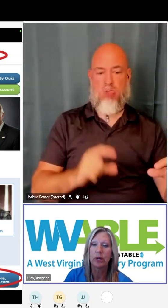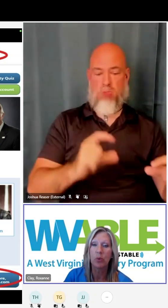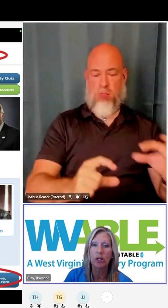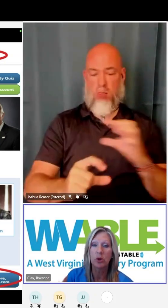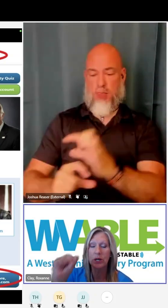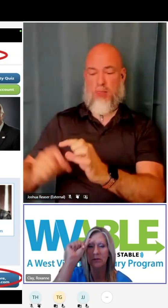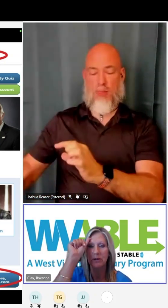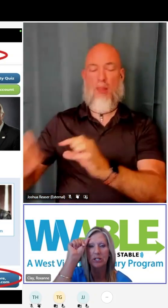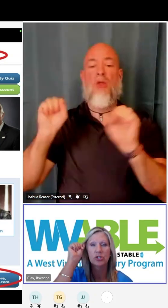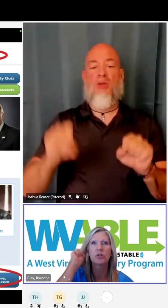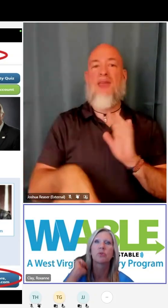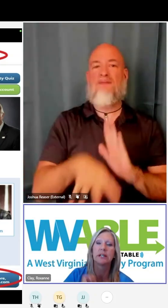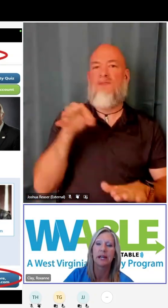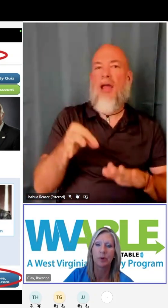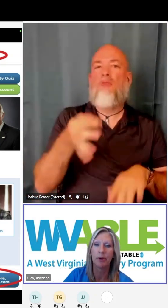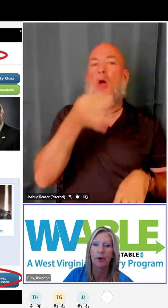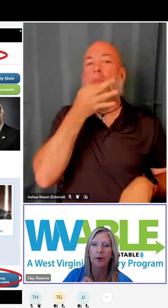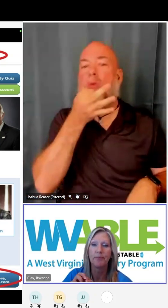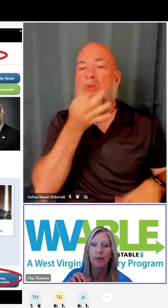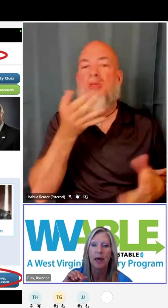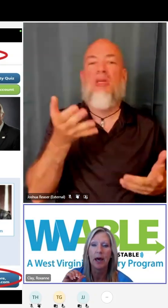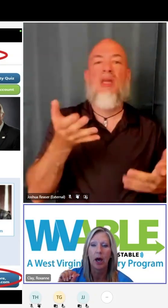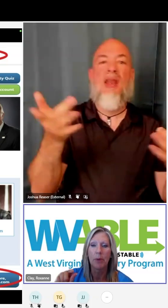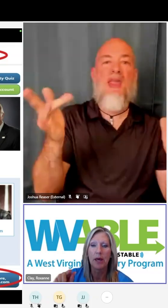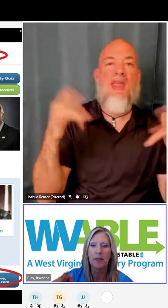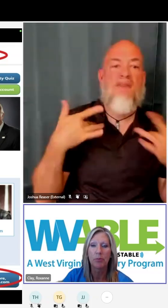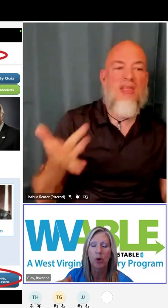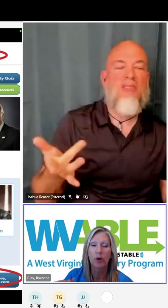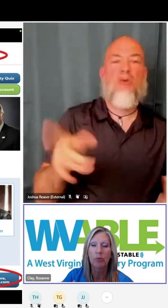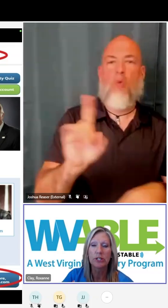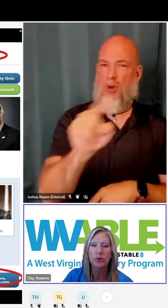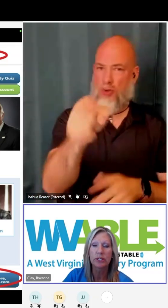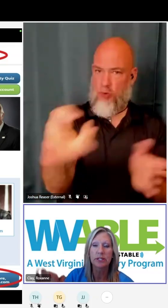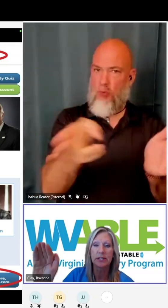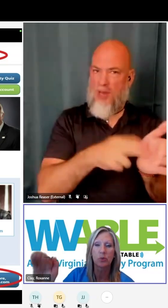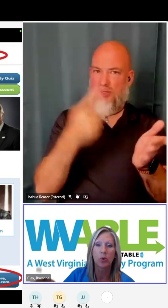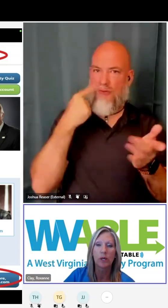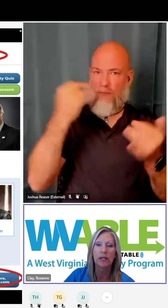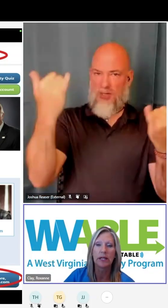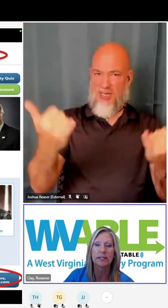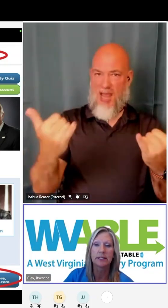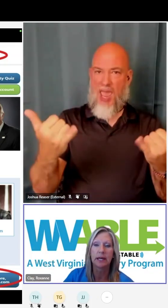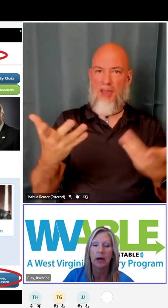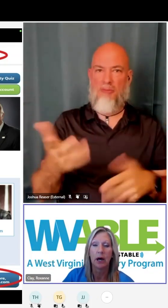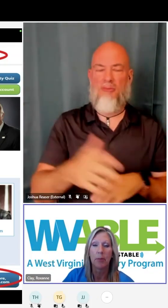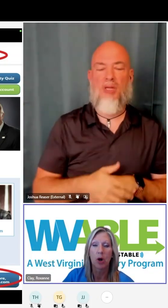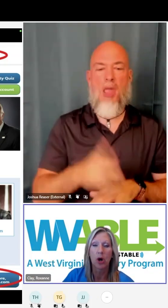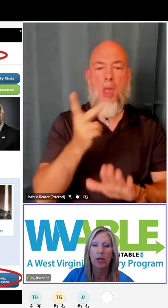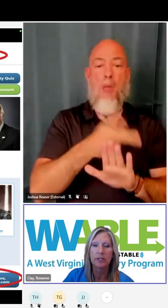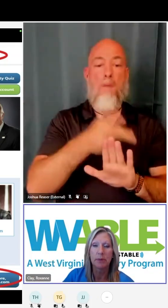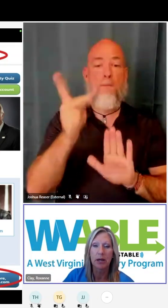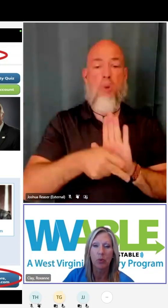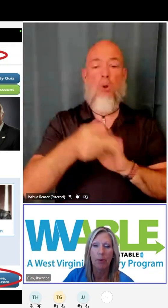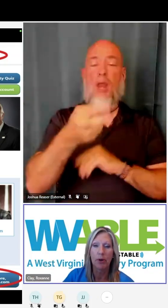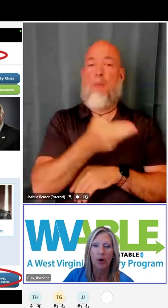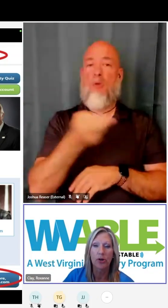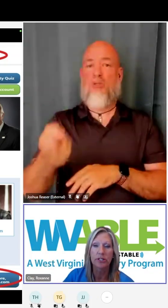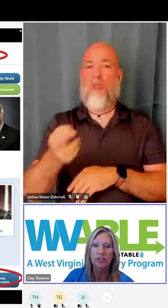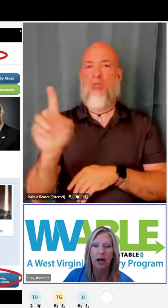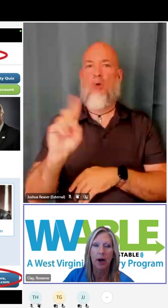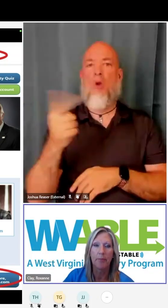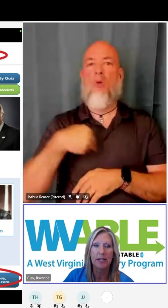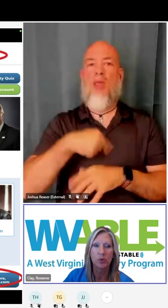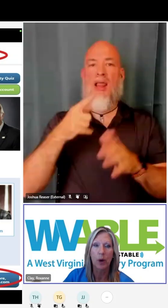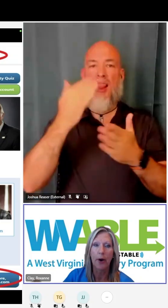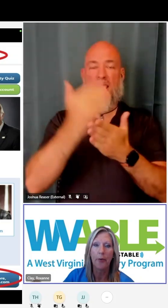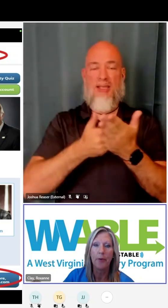events, including where you went to register for today's webinar. And then program resources is where we list our on-demand